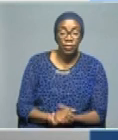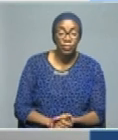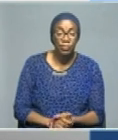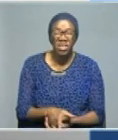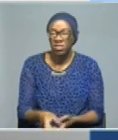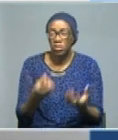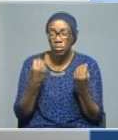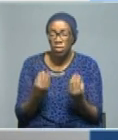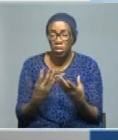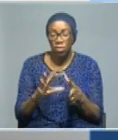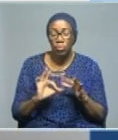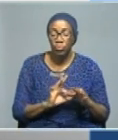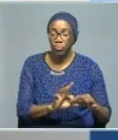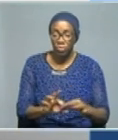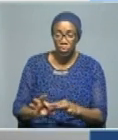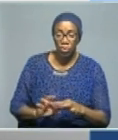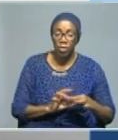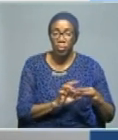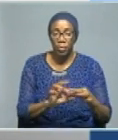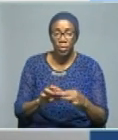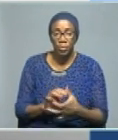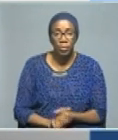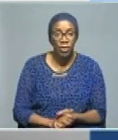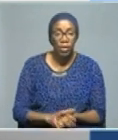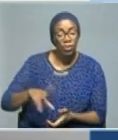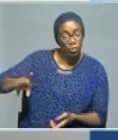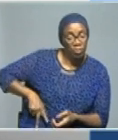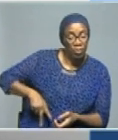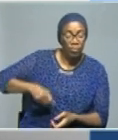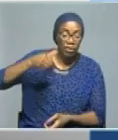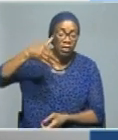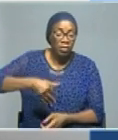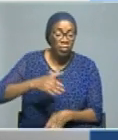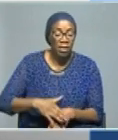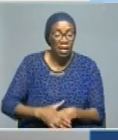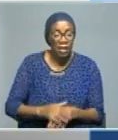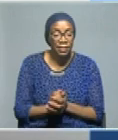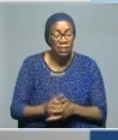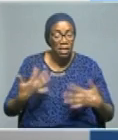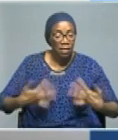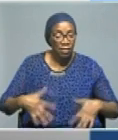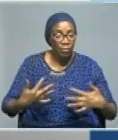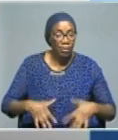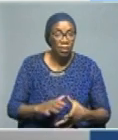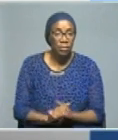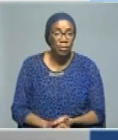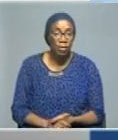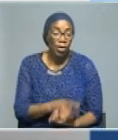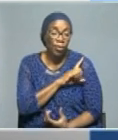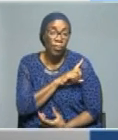opportunities that will not only benefit Namibia as a country, but our industry. Of course, we need to find